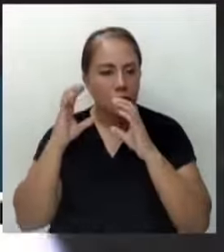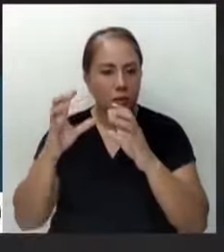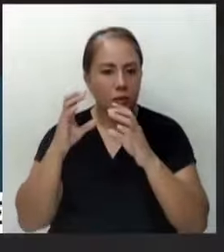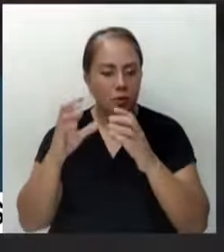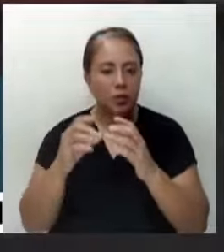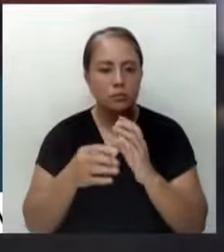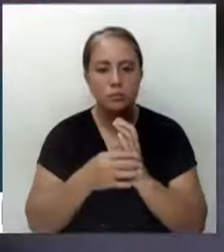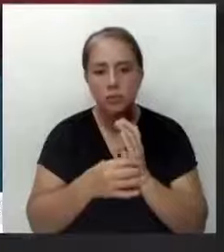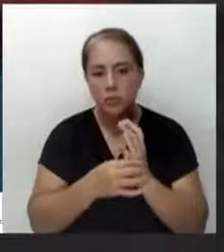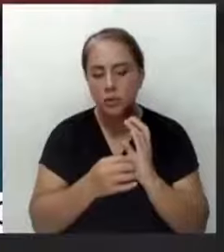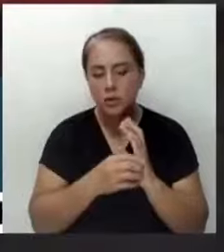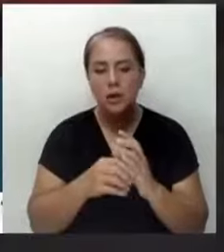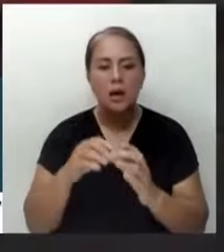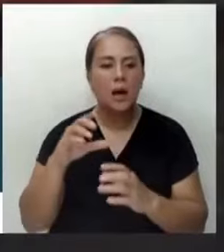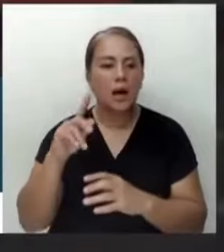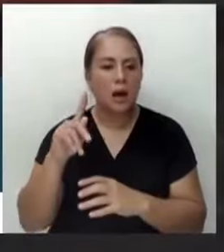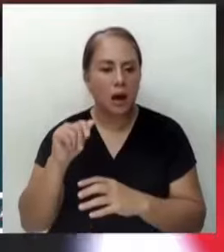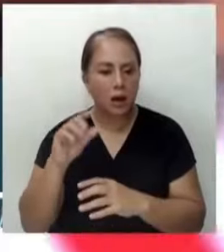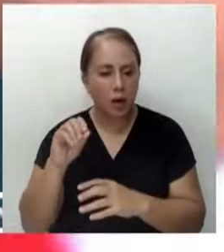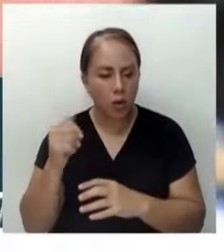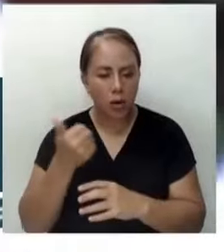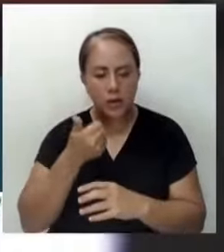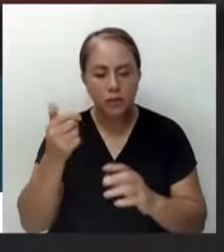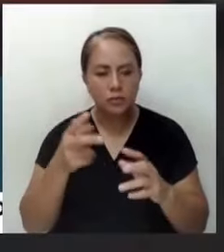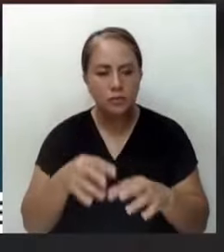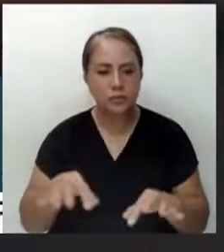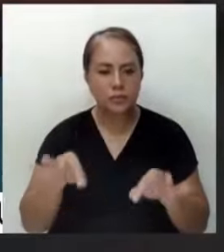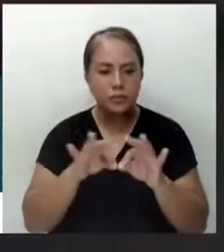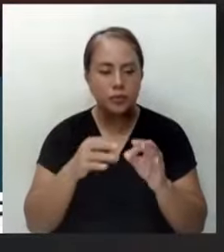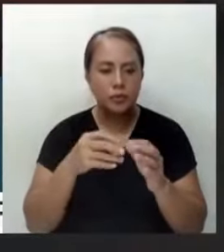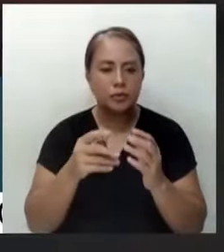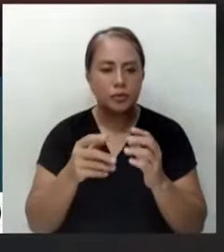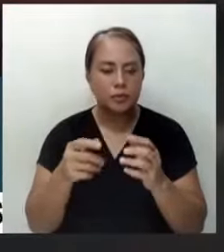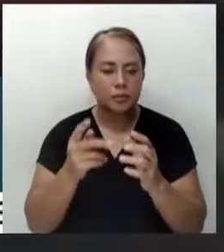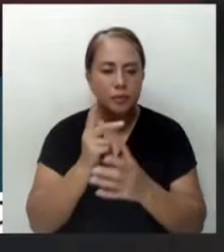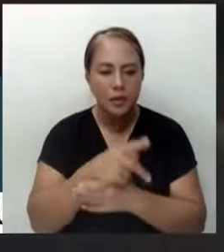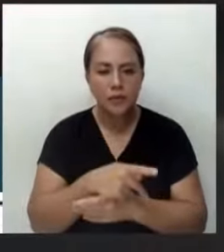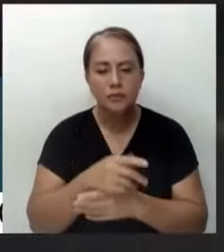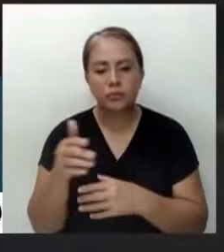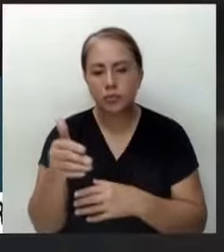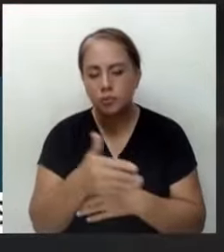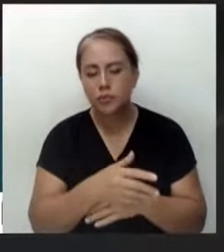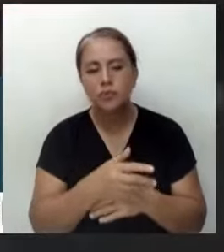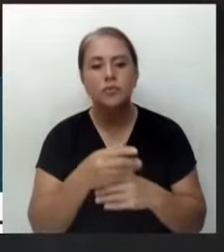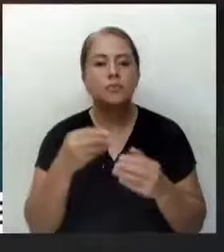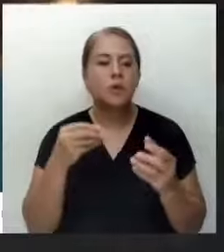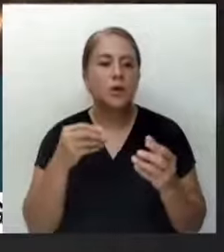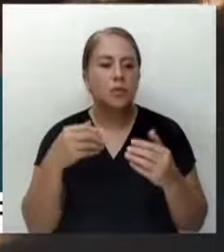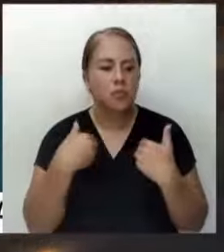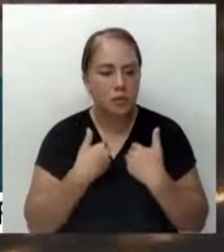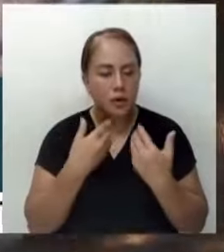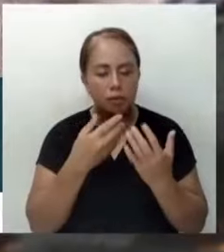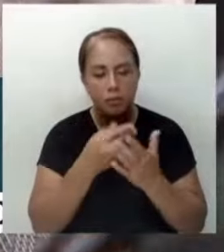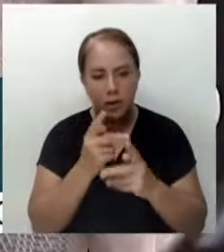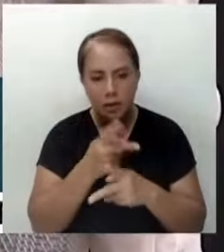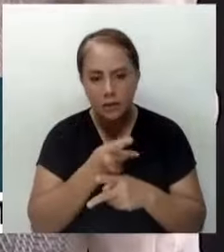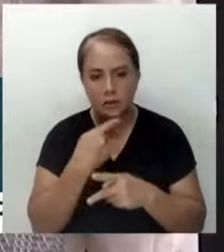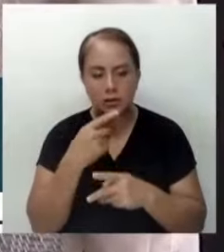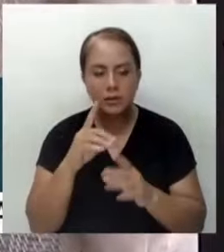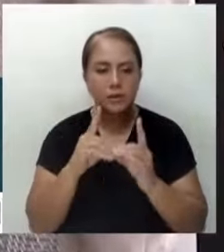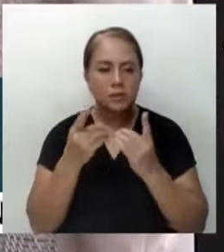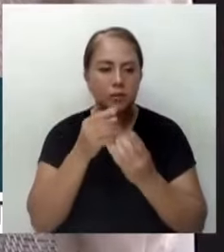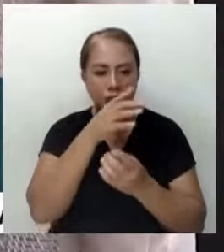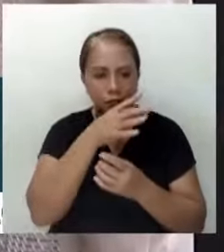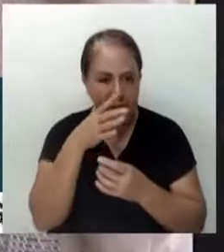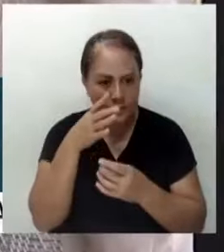corn, cacao, and other high-value crops, fishery, and poultry products to Brunei. That's according to the Department of